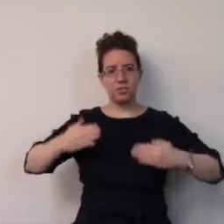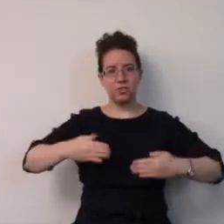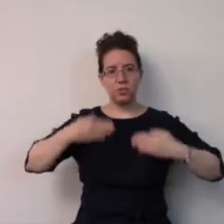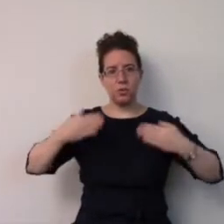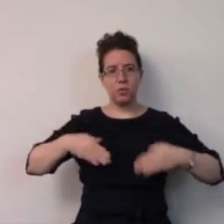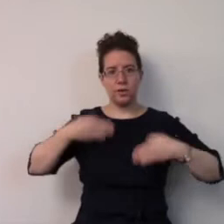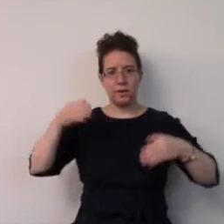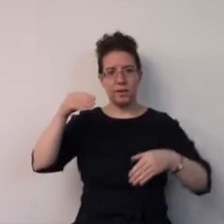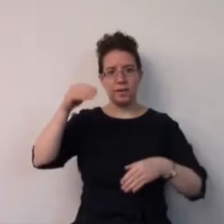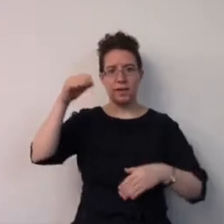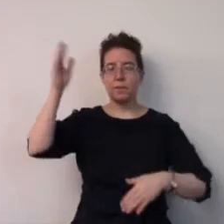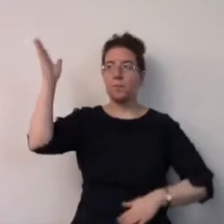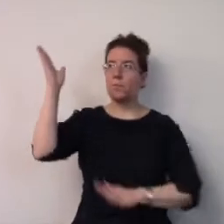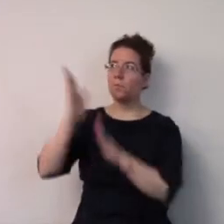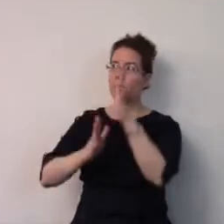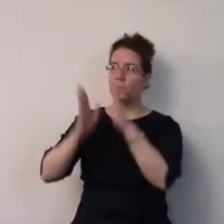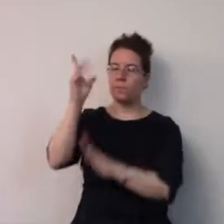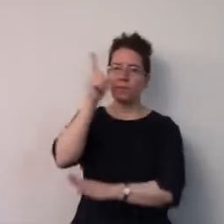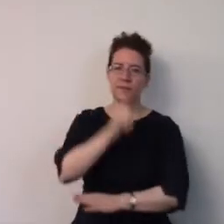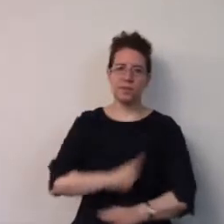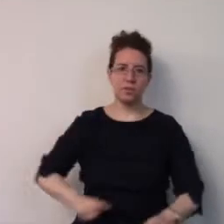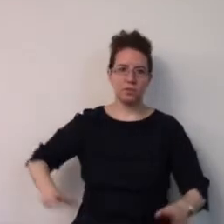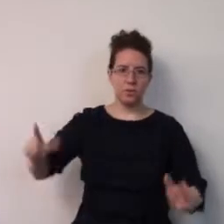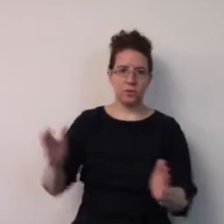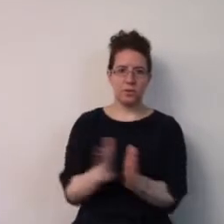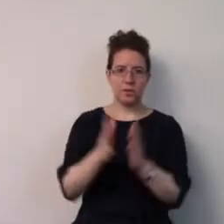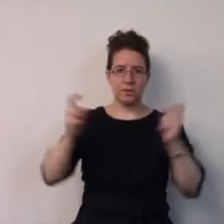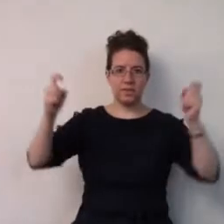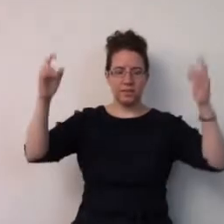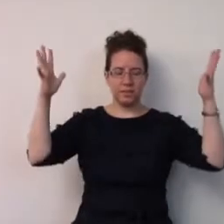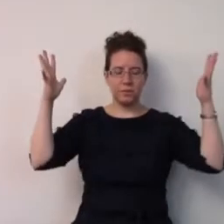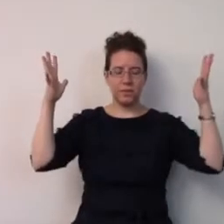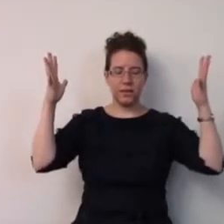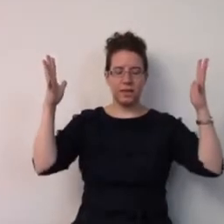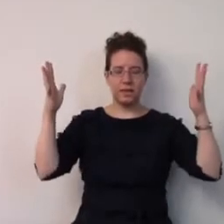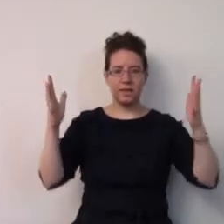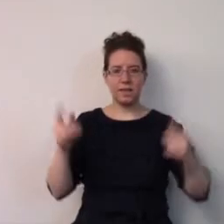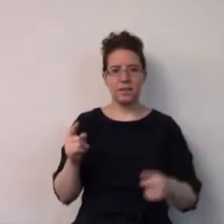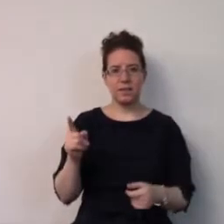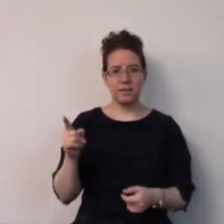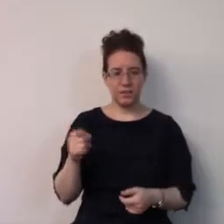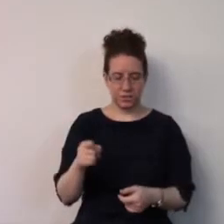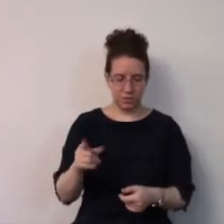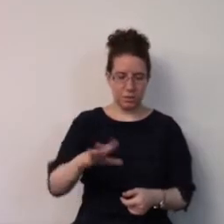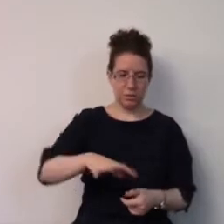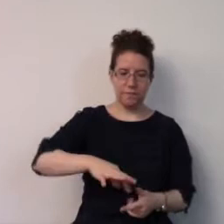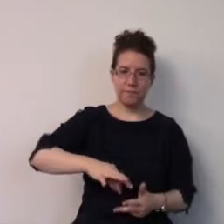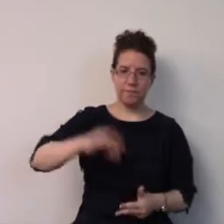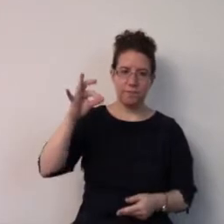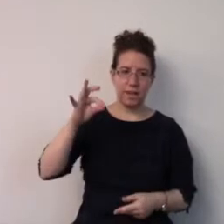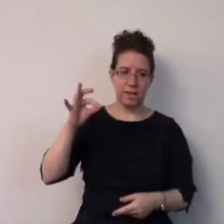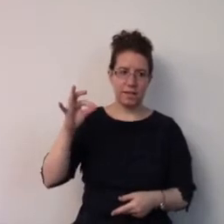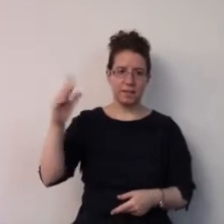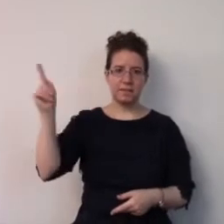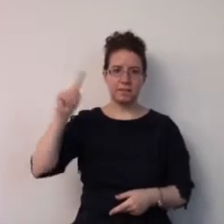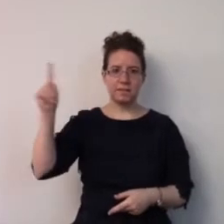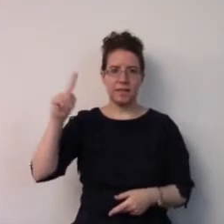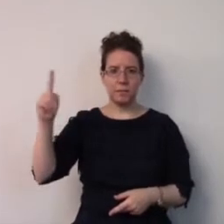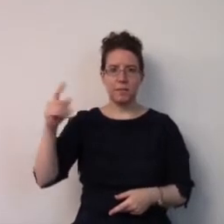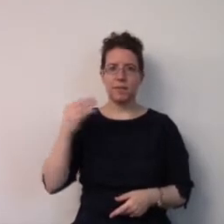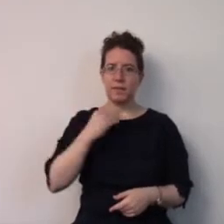find something to be to lift your head up to God for. Amen. Yes, sir. Proverbs says in